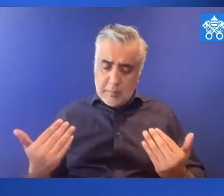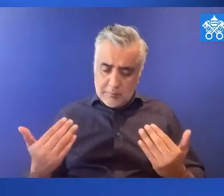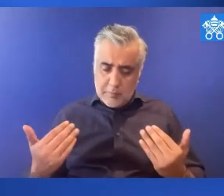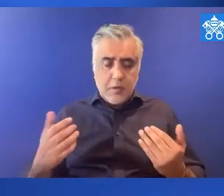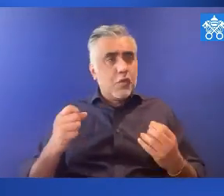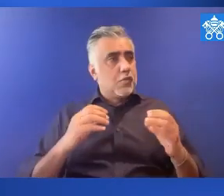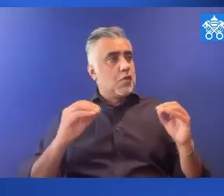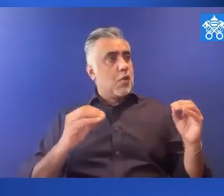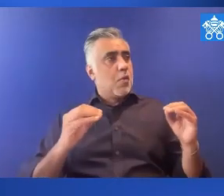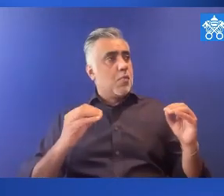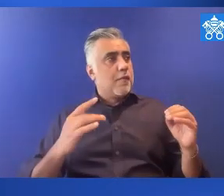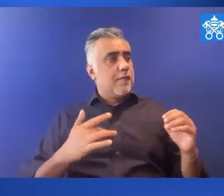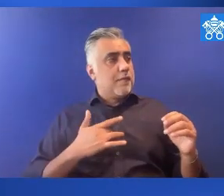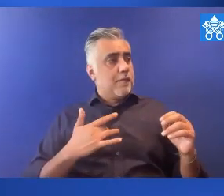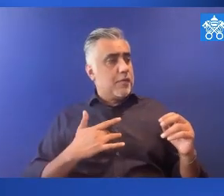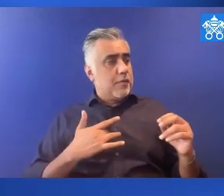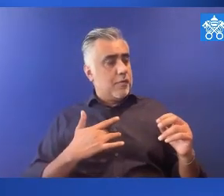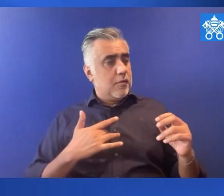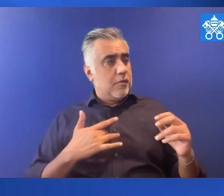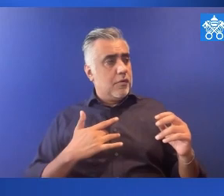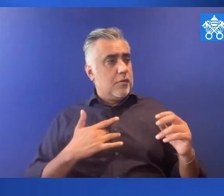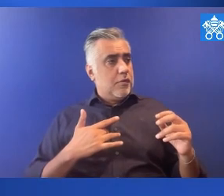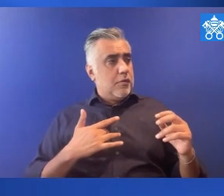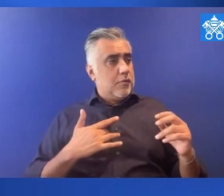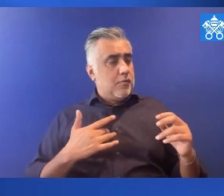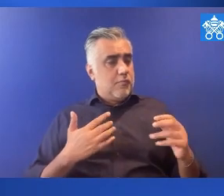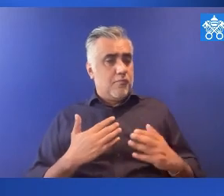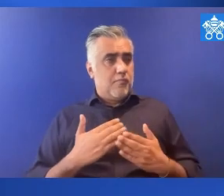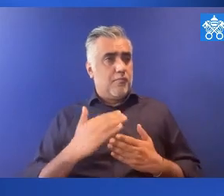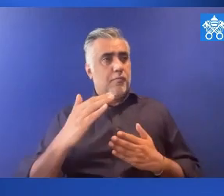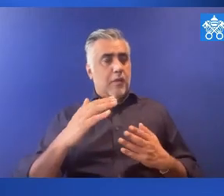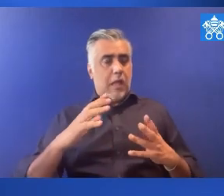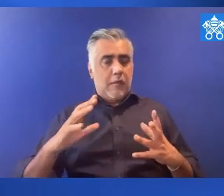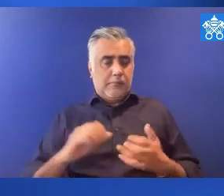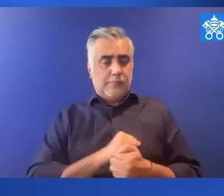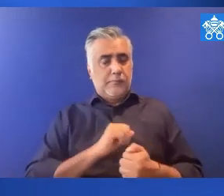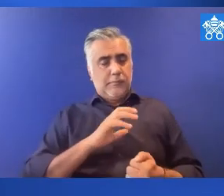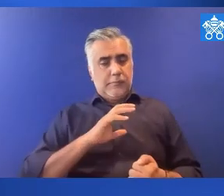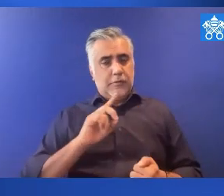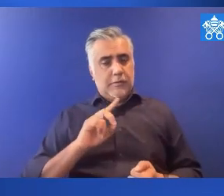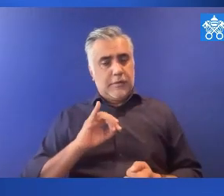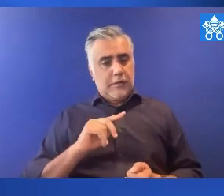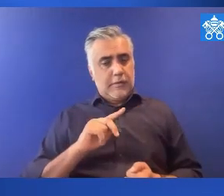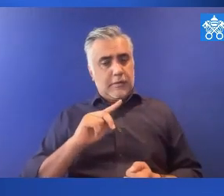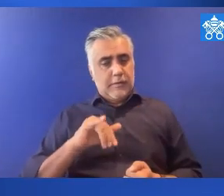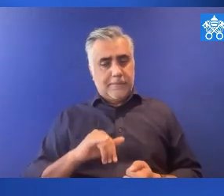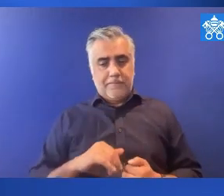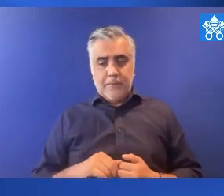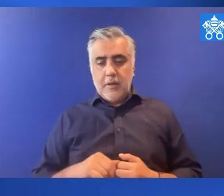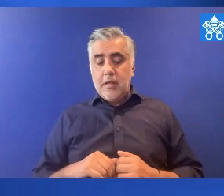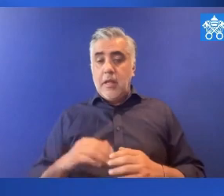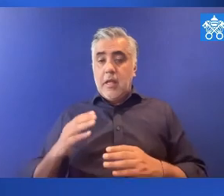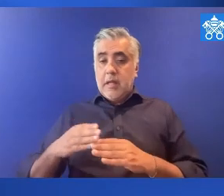himself to be stripped of his garments so that no one would ever feel stripped of his or her rightful